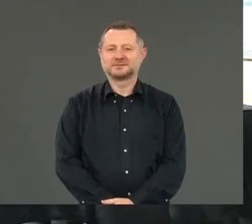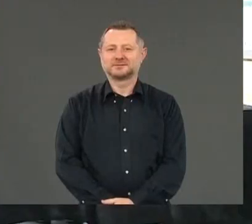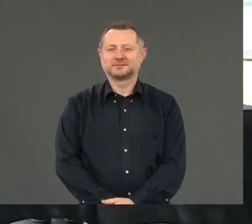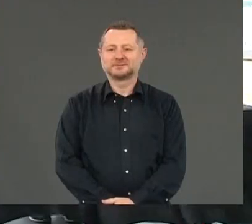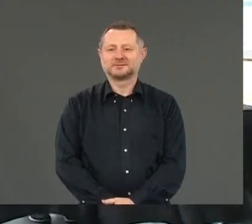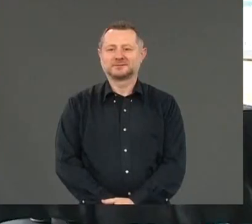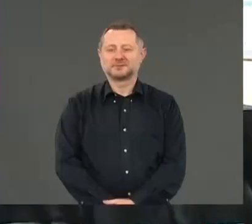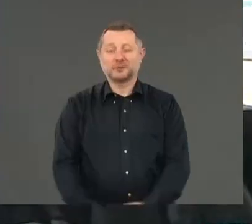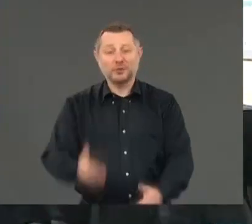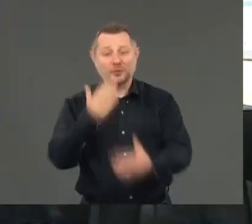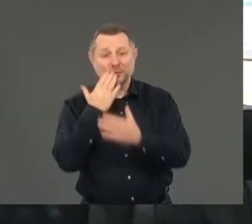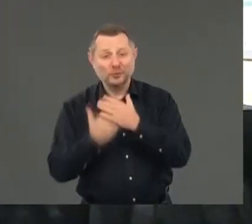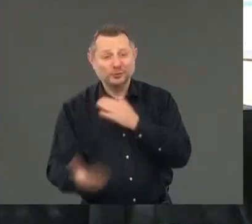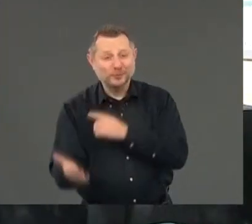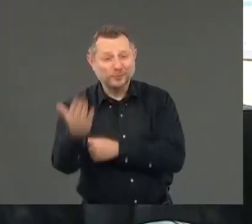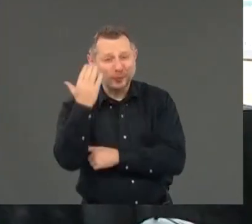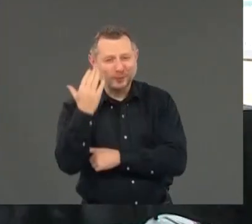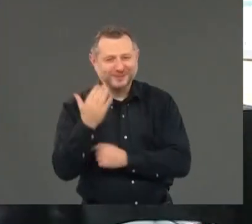Good morning.